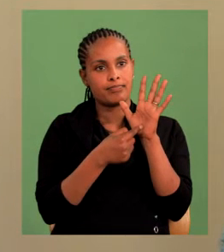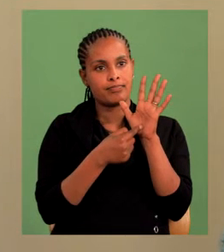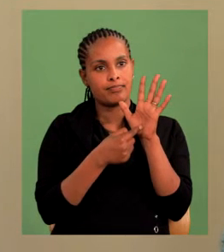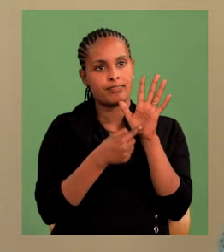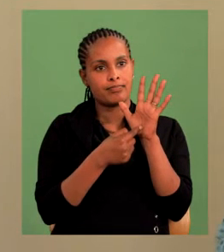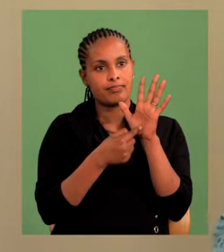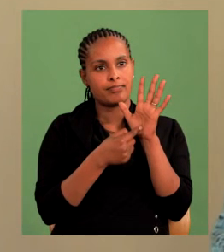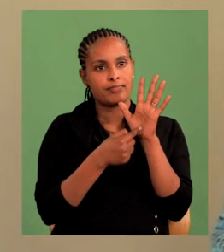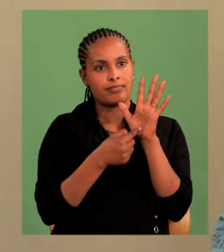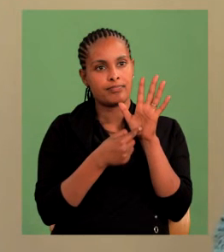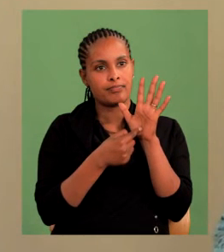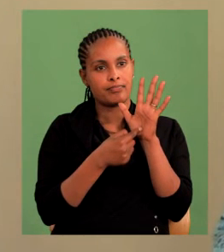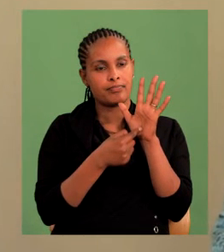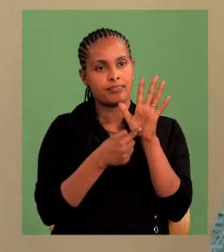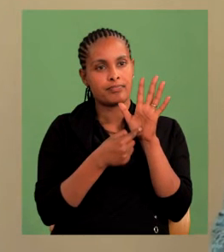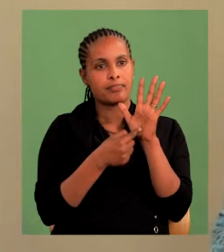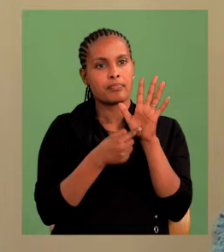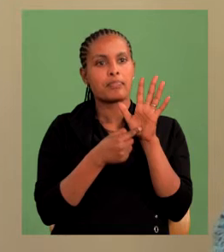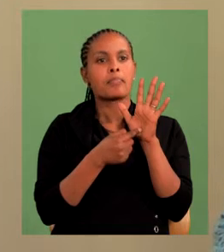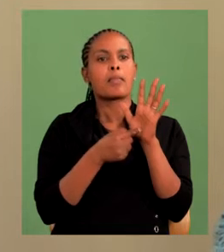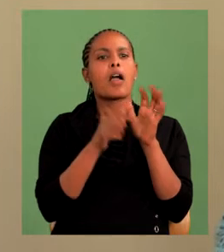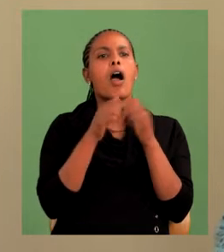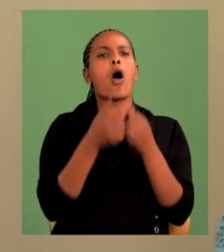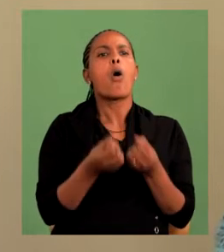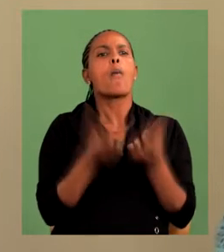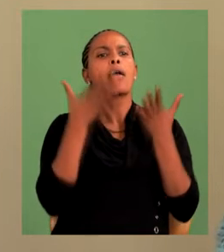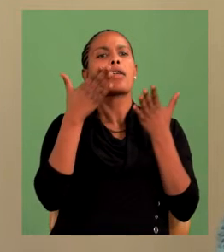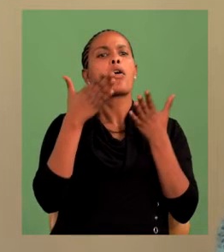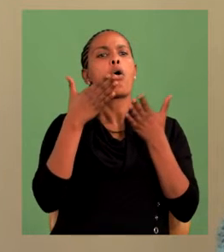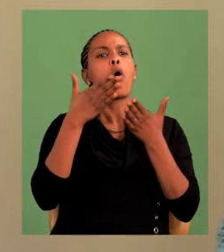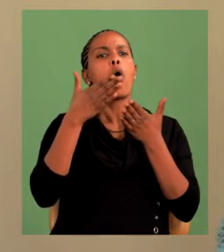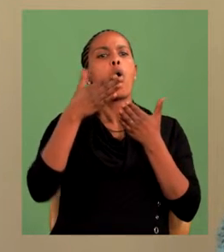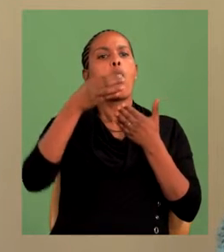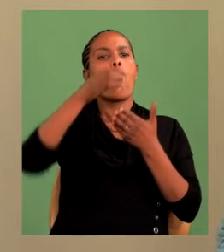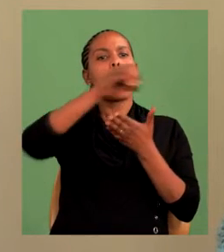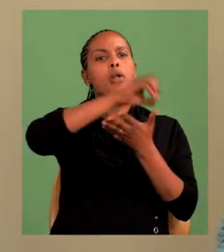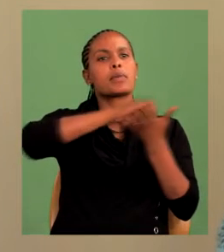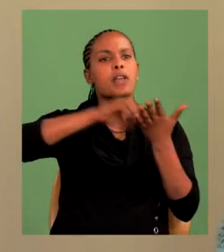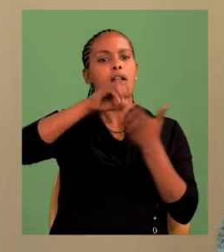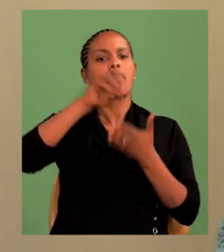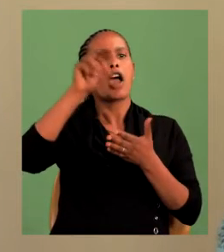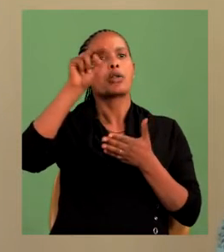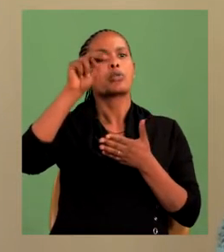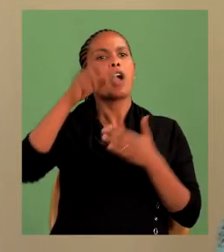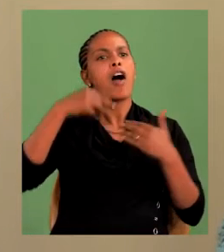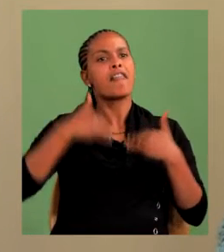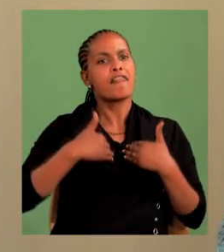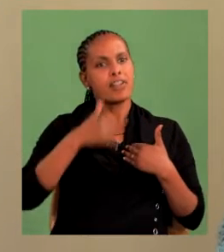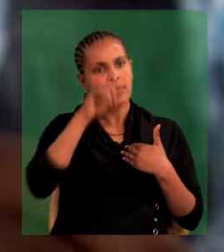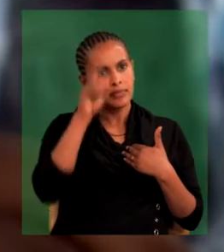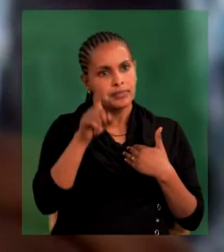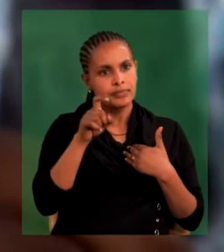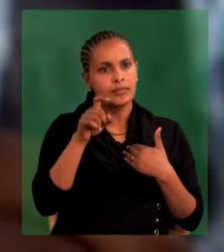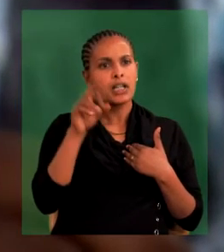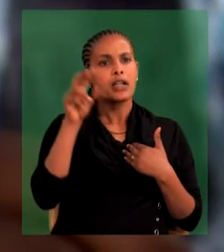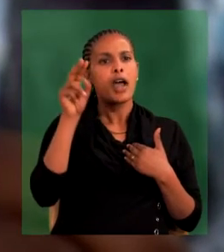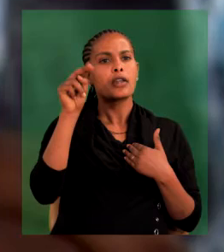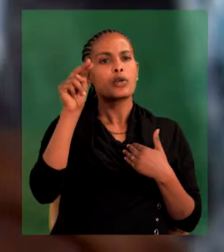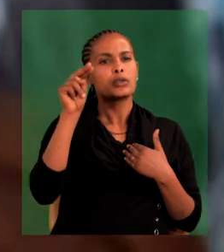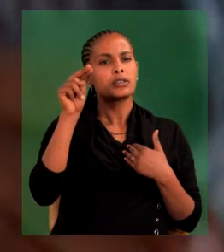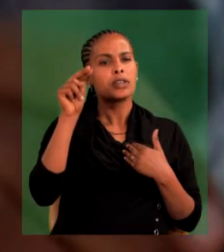I think so. How many orbitals, valence shell orbitals, does nitrogen have?